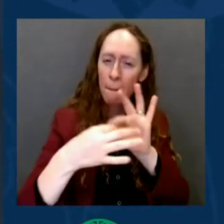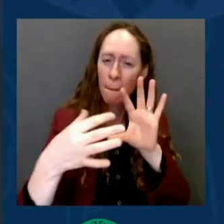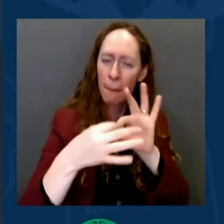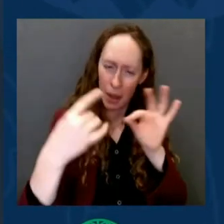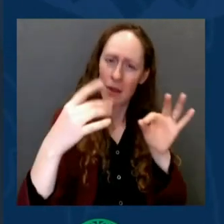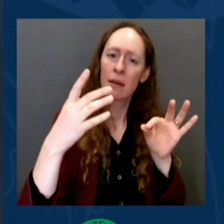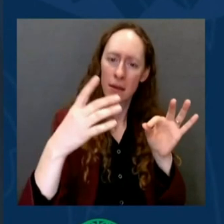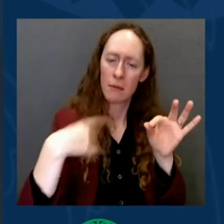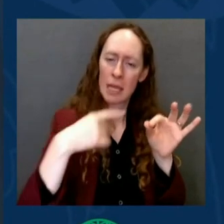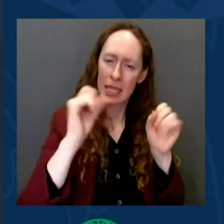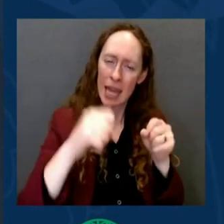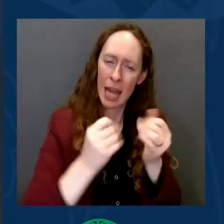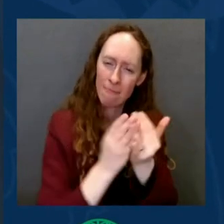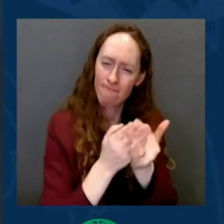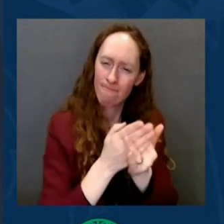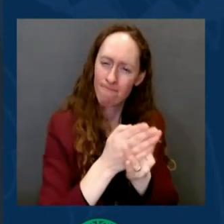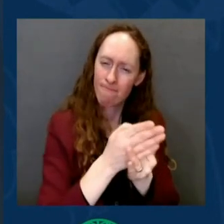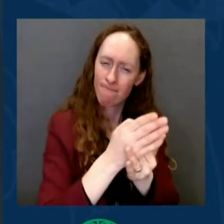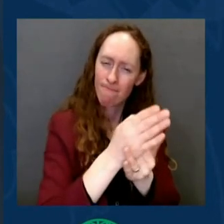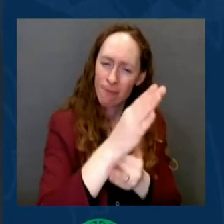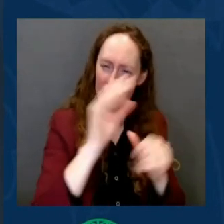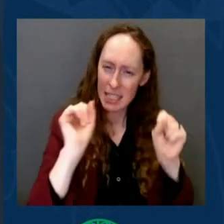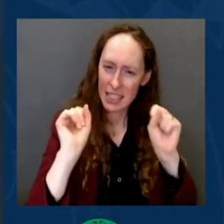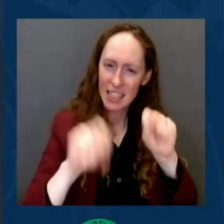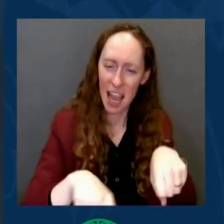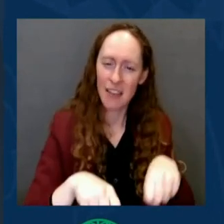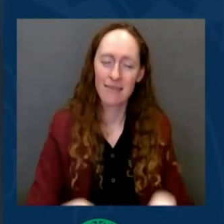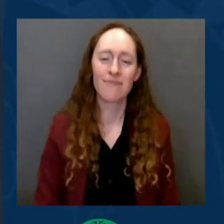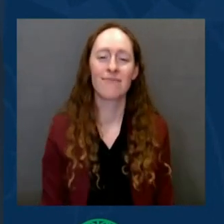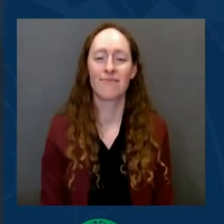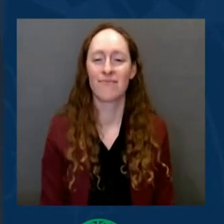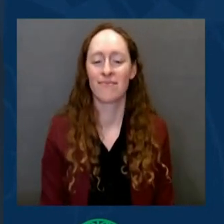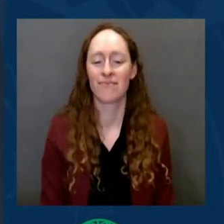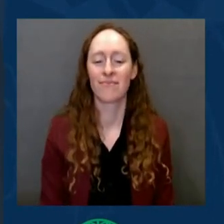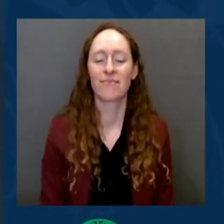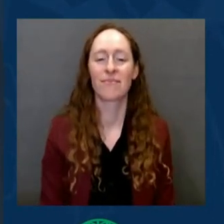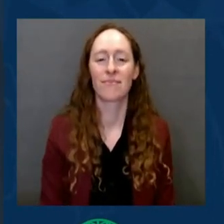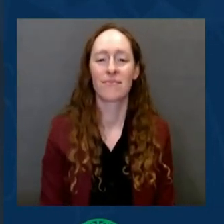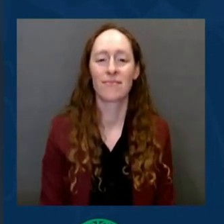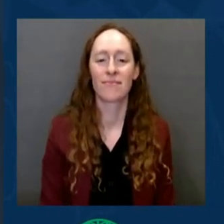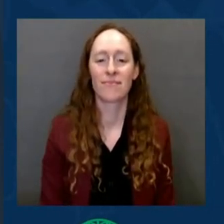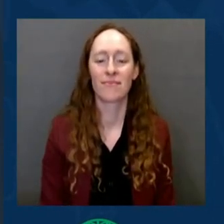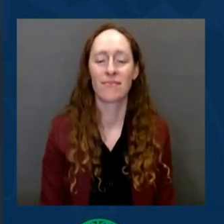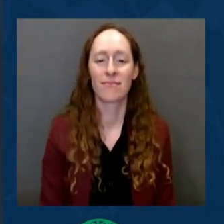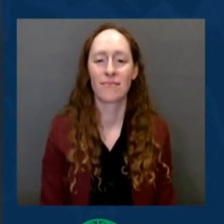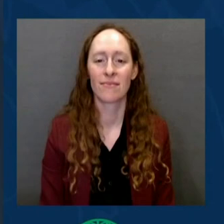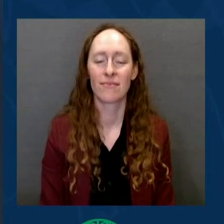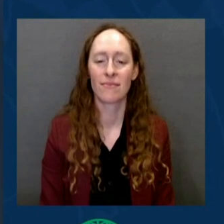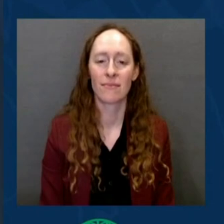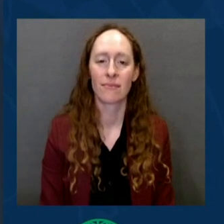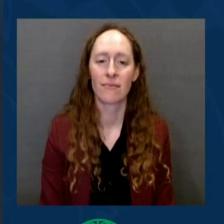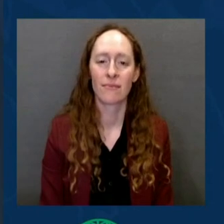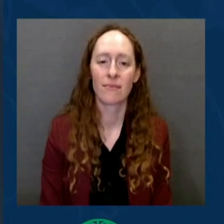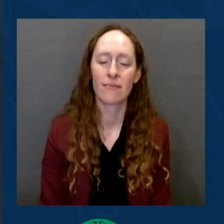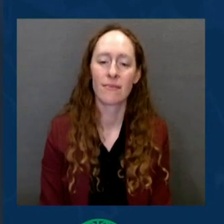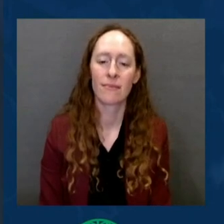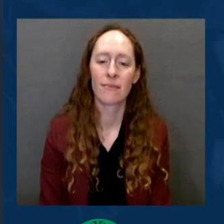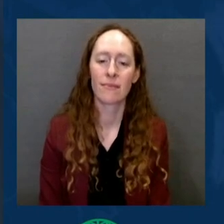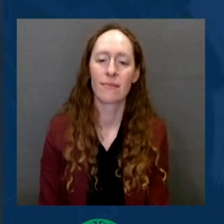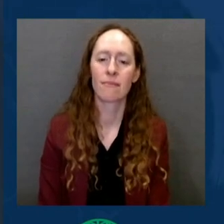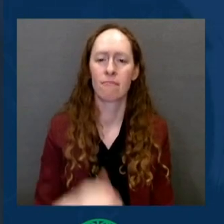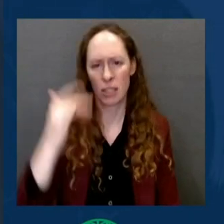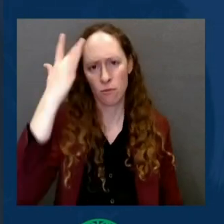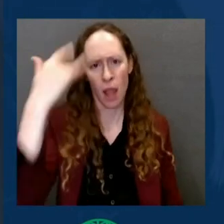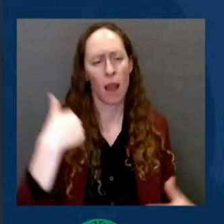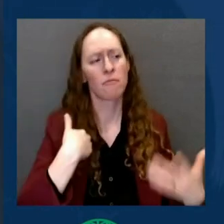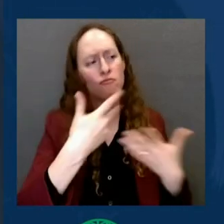next 3 years, working in close cooperation with the United States Congress, we plan to commit